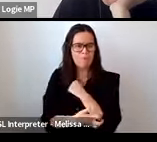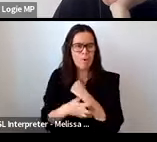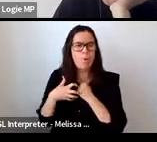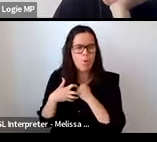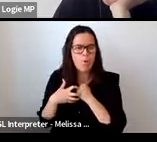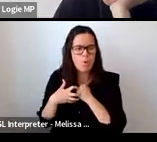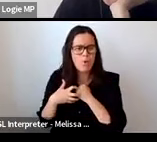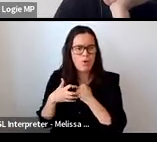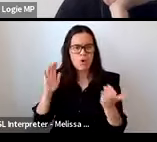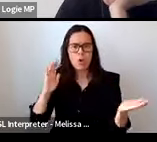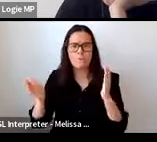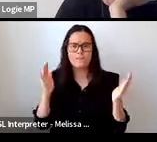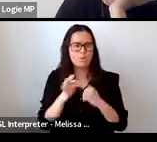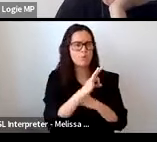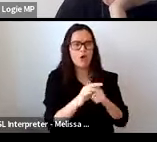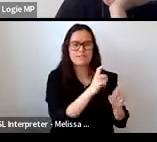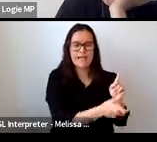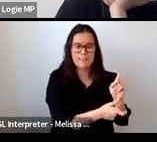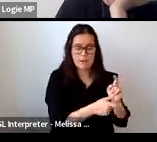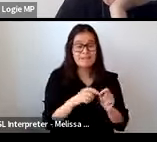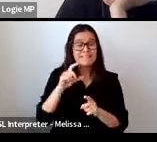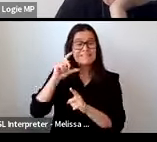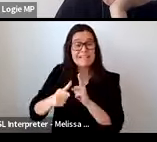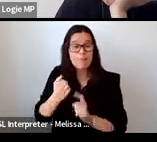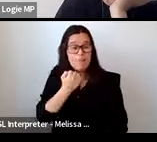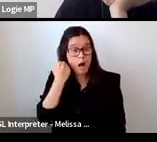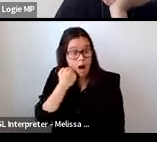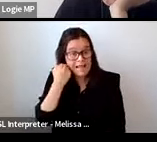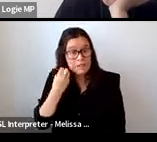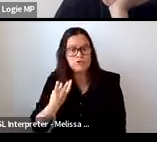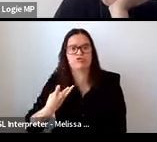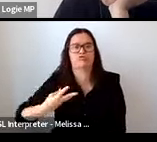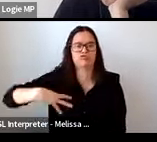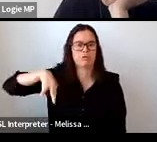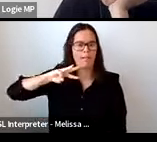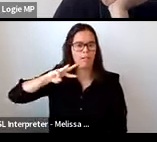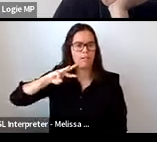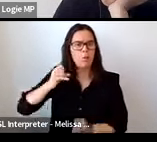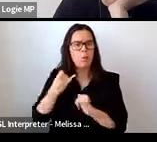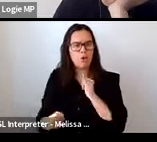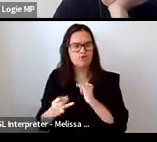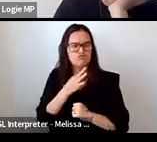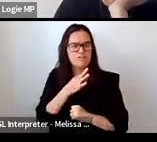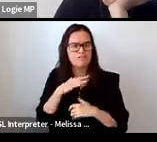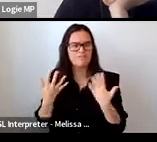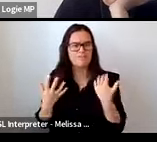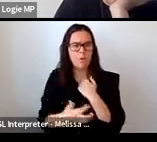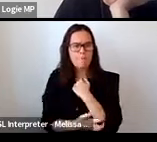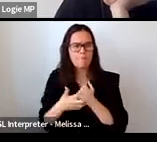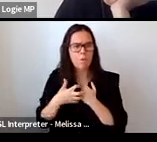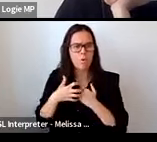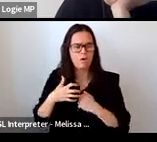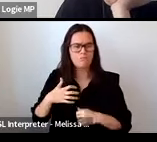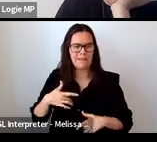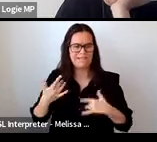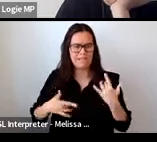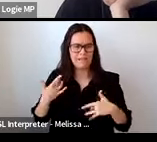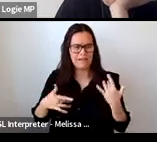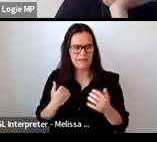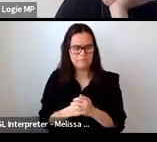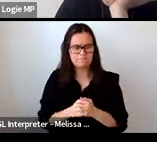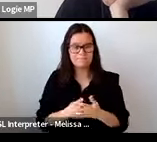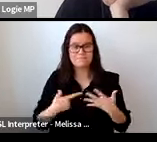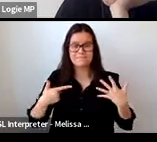community, and disabled Maori are 3 times so affected. Number 7, please